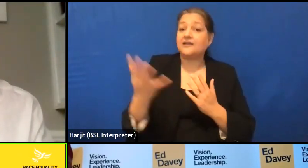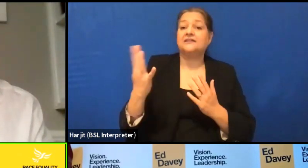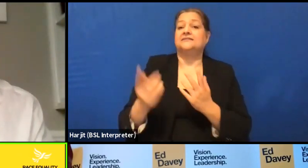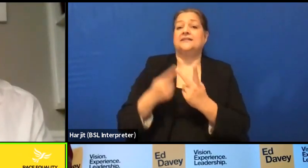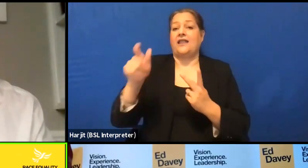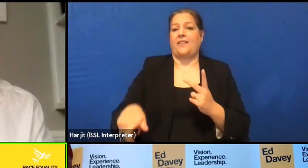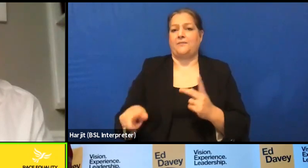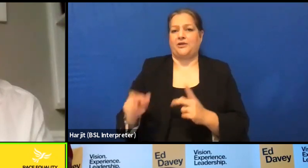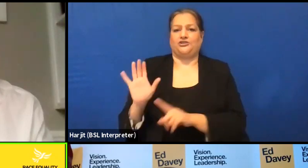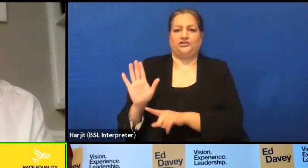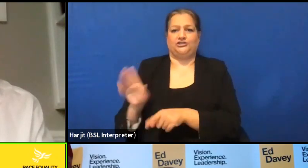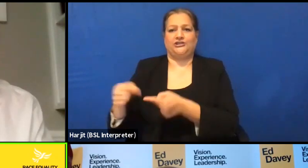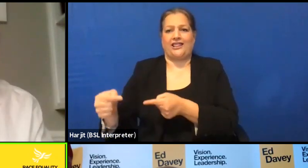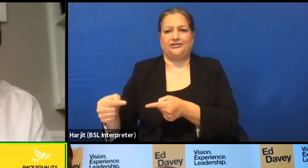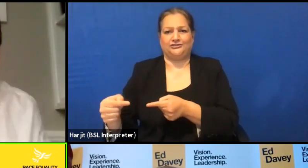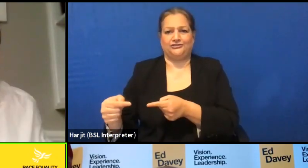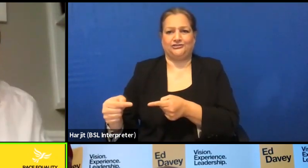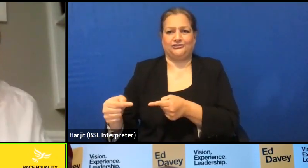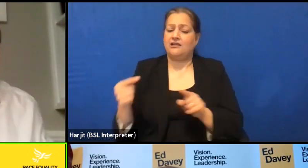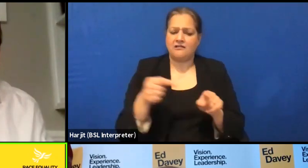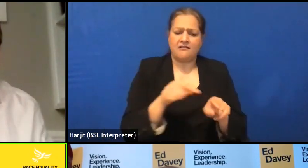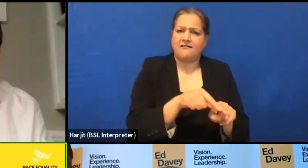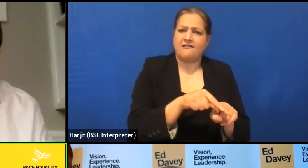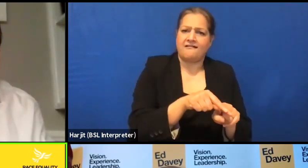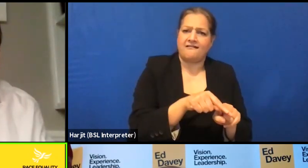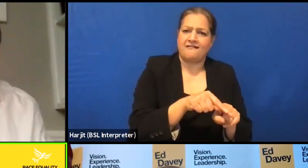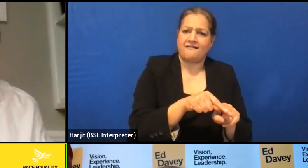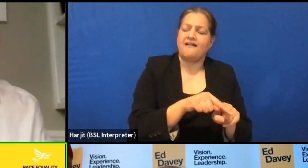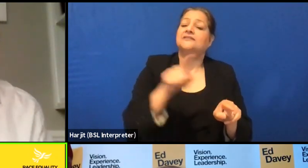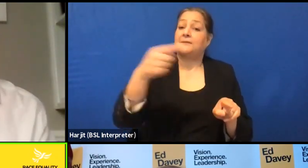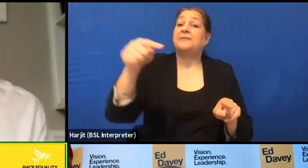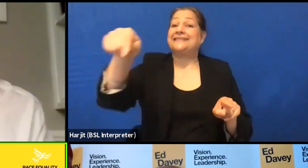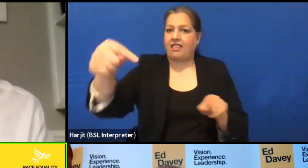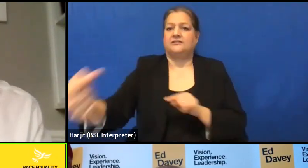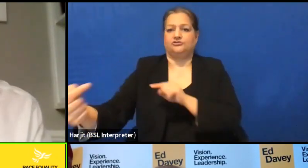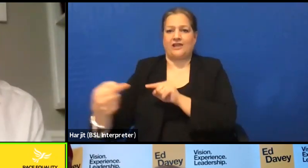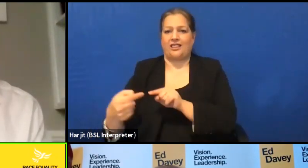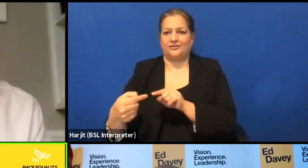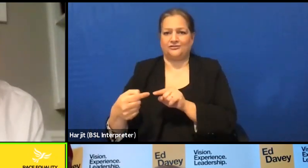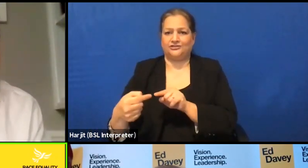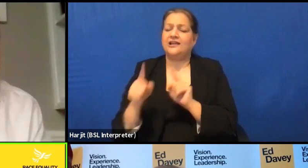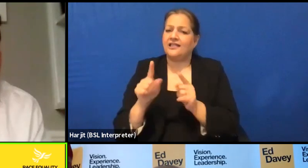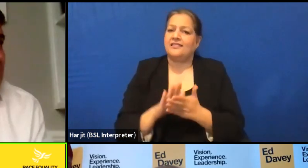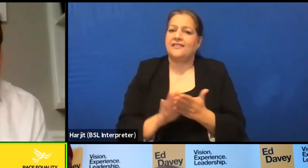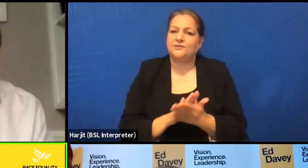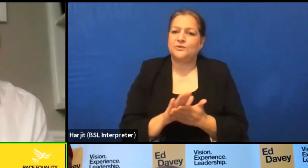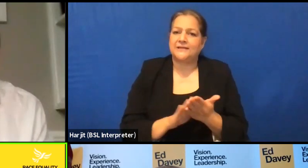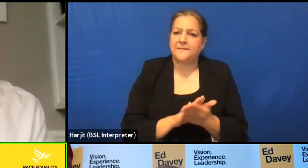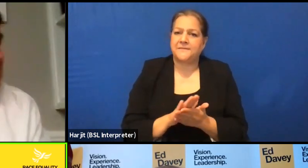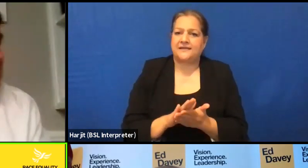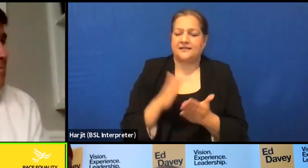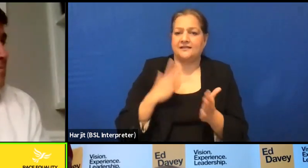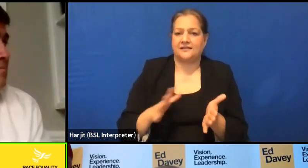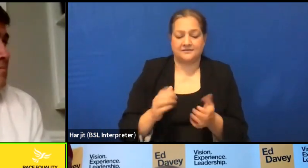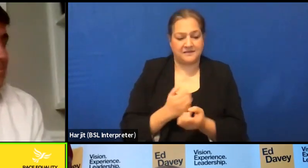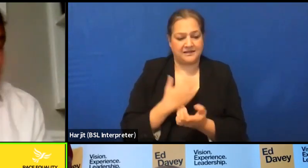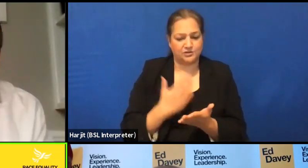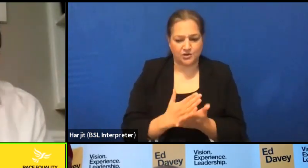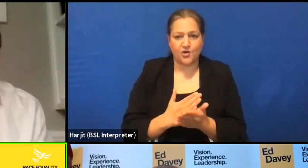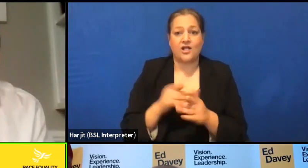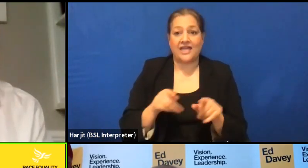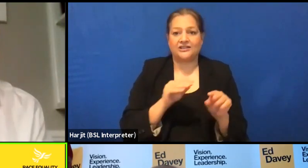else who isn't necessarily the person on the receiving end of that. And that's what I mean by making sure that we deliver that